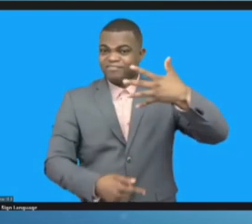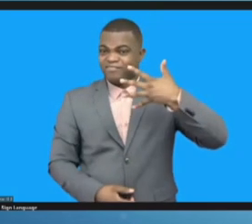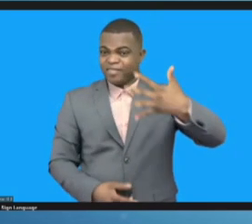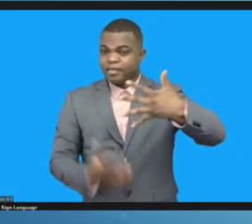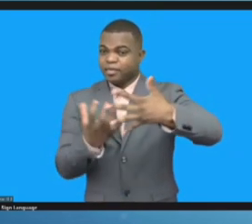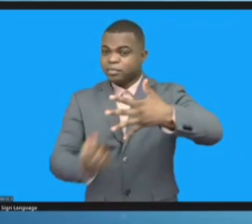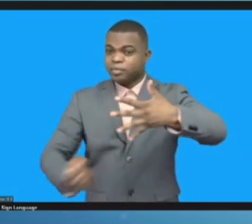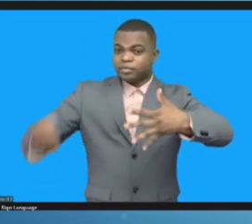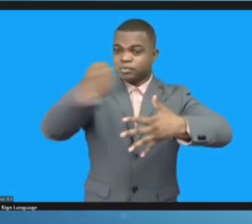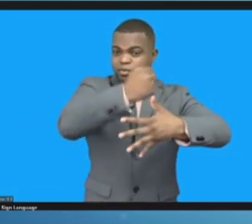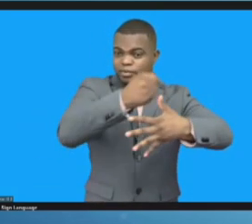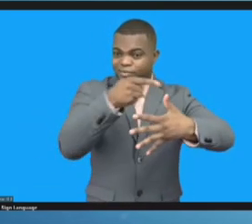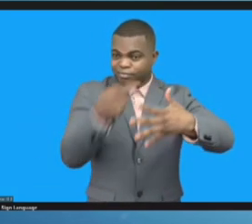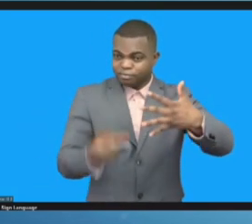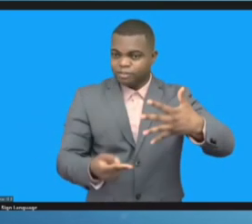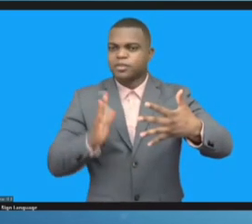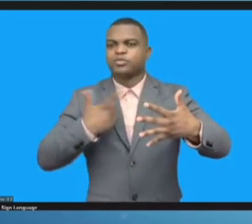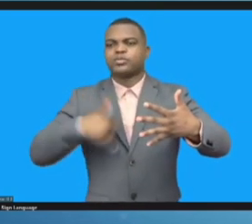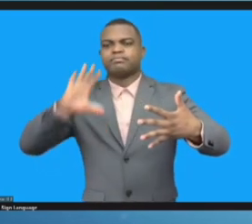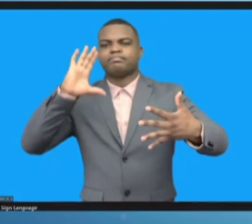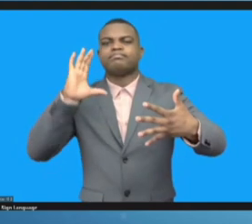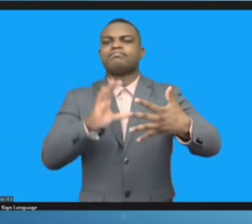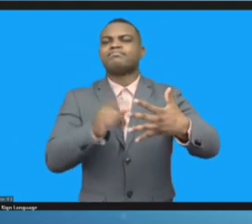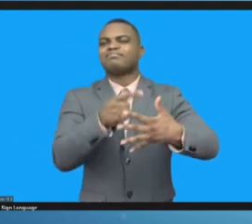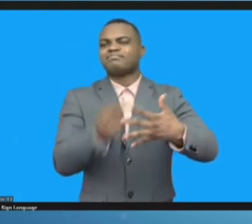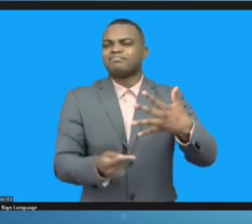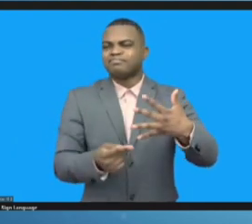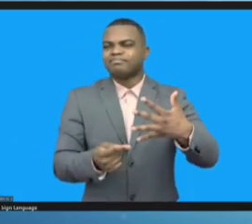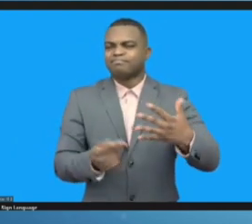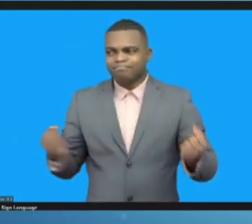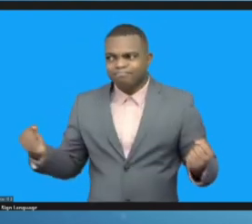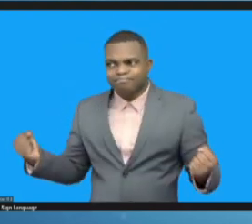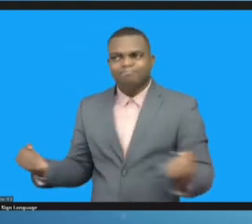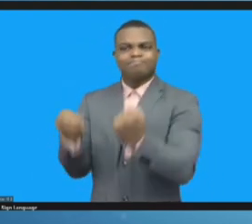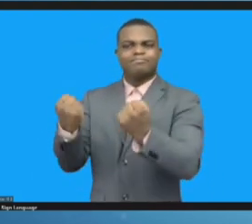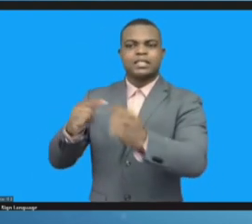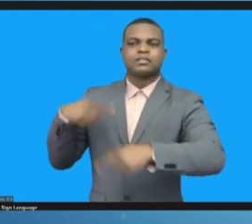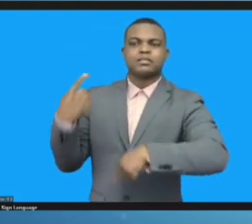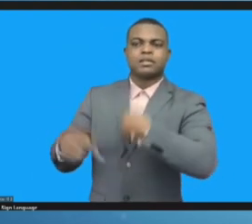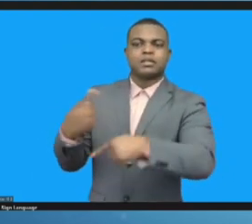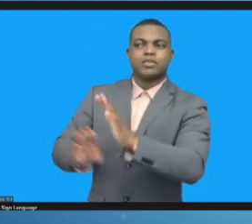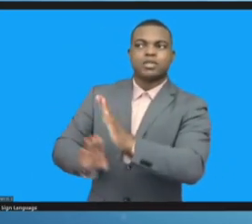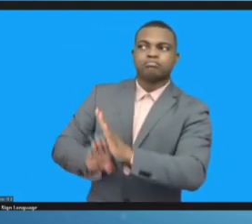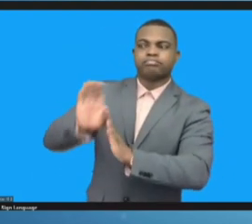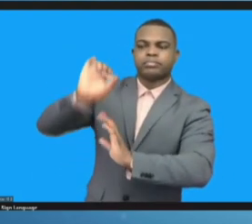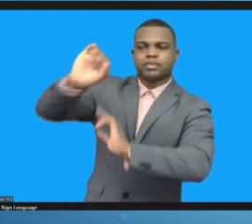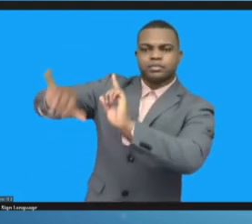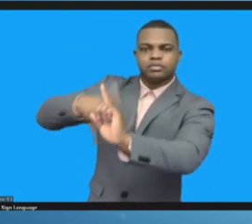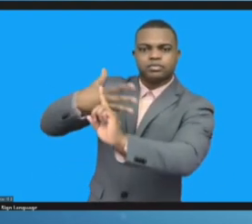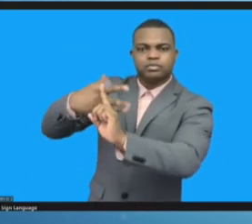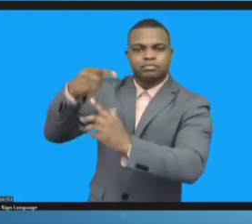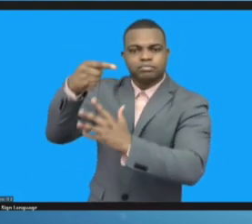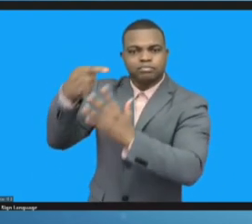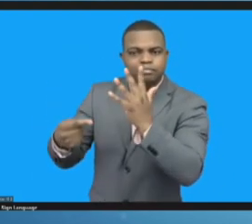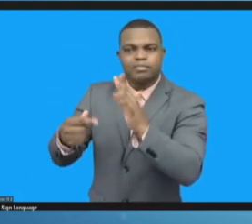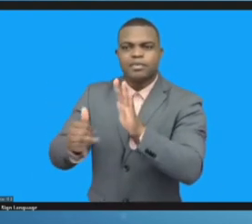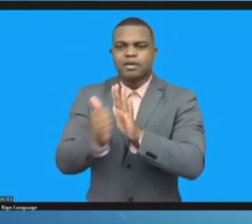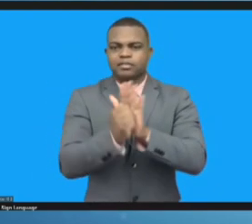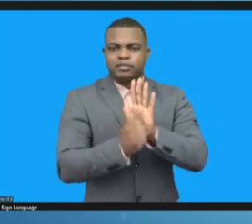as key priorities moving forward. First, building resilient digital infrastructure is critical for